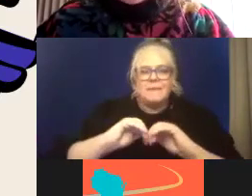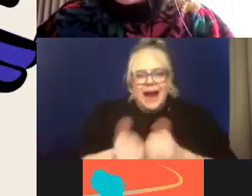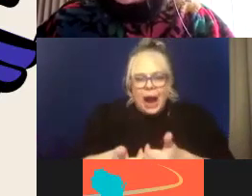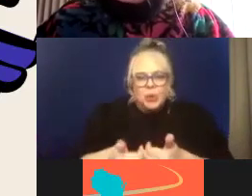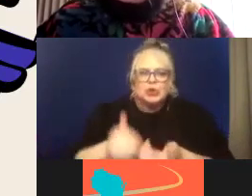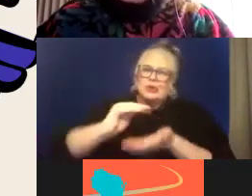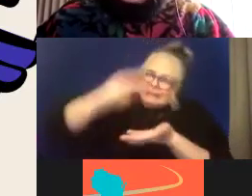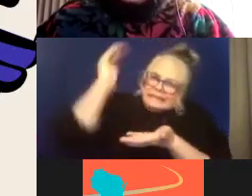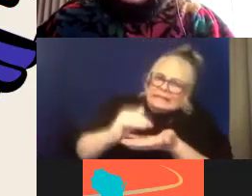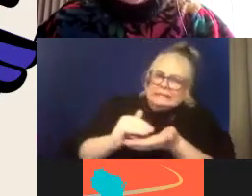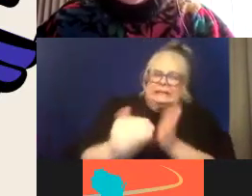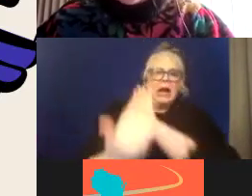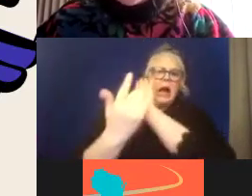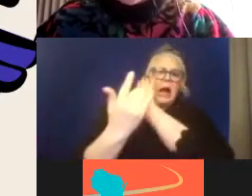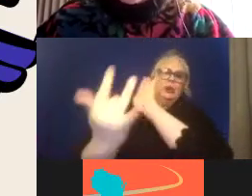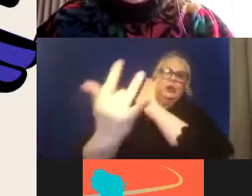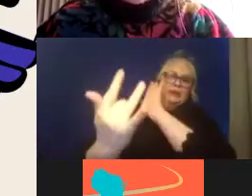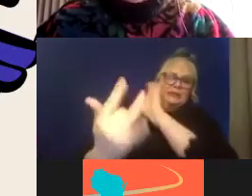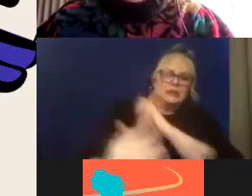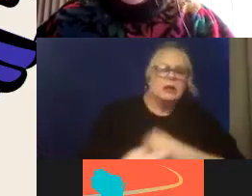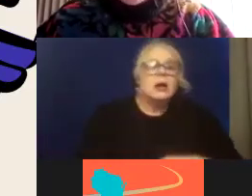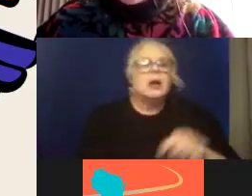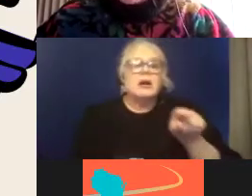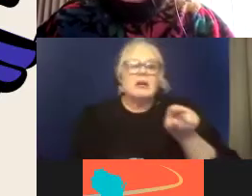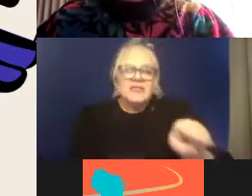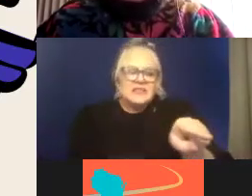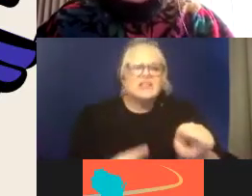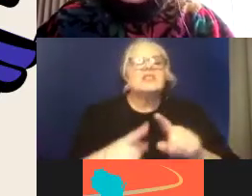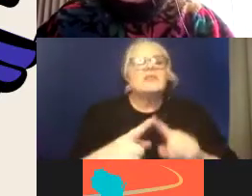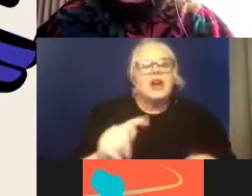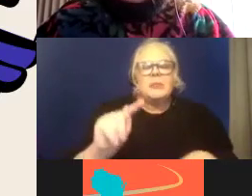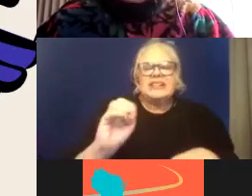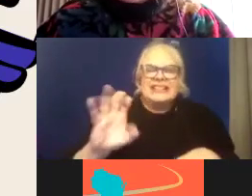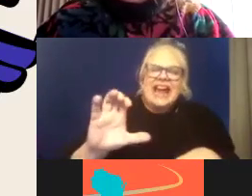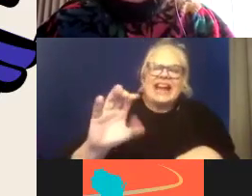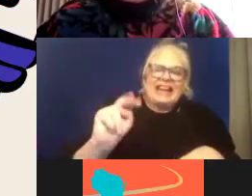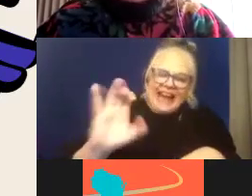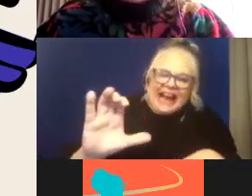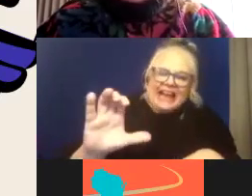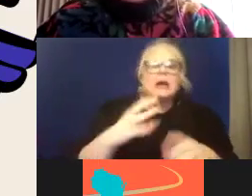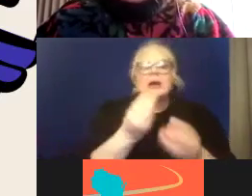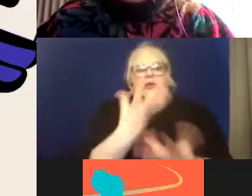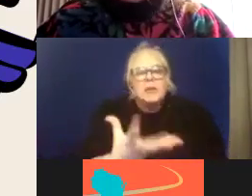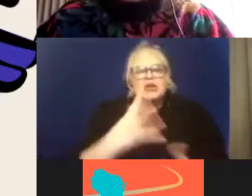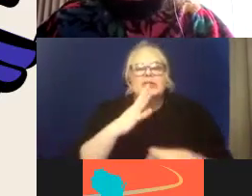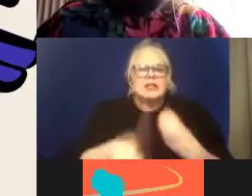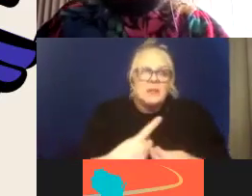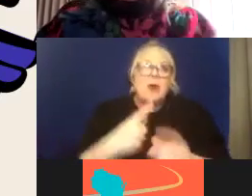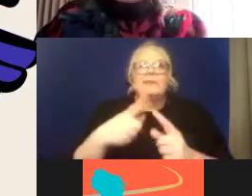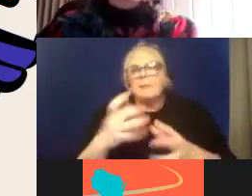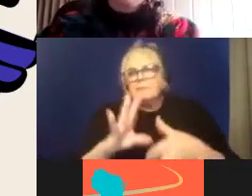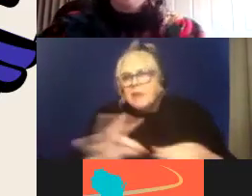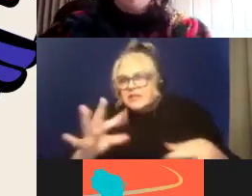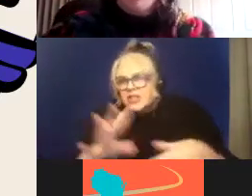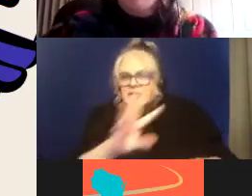very detailed, talks about a broad range of abuse that you may need to report, from messages online to non-consensual images being